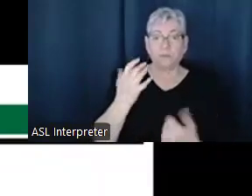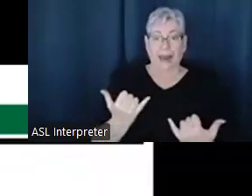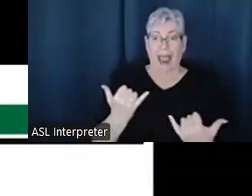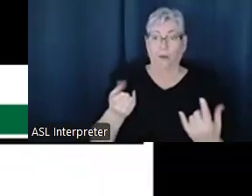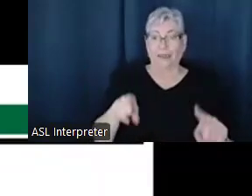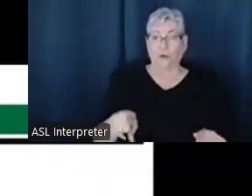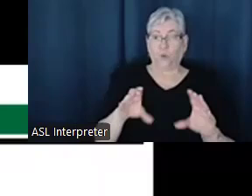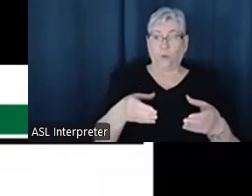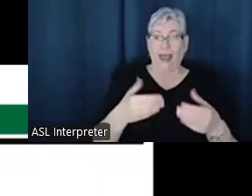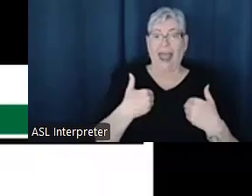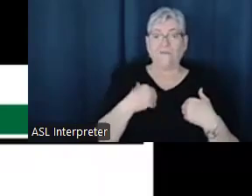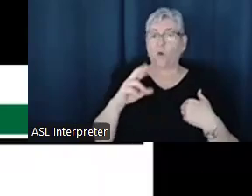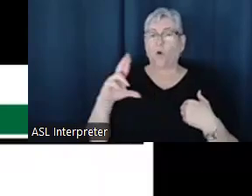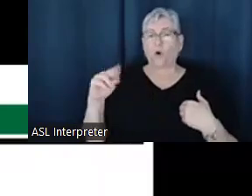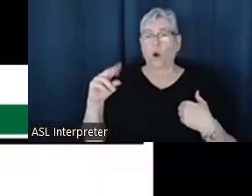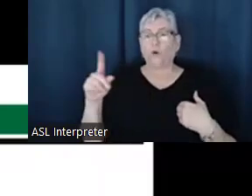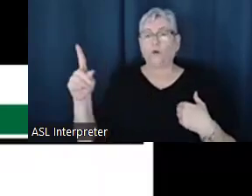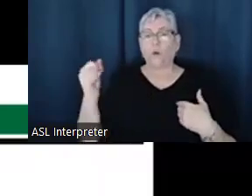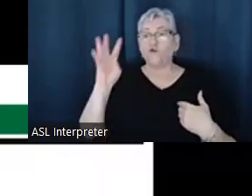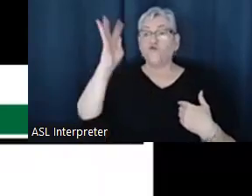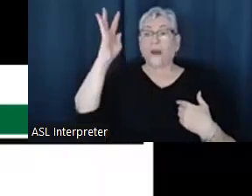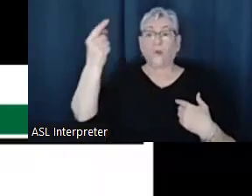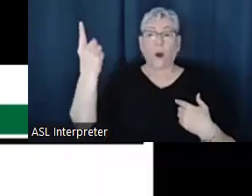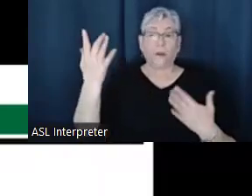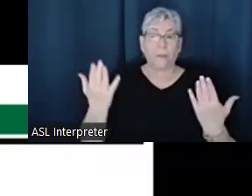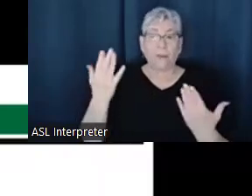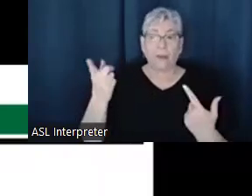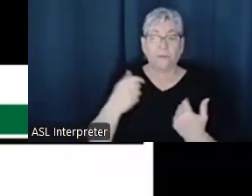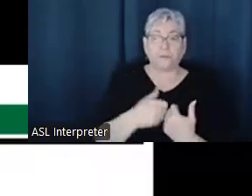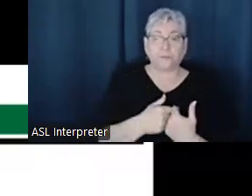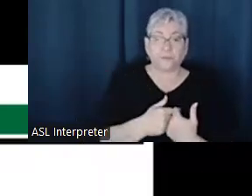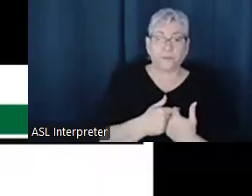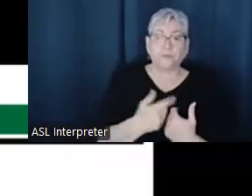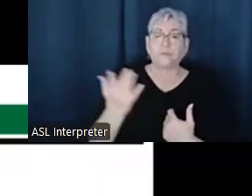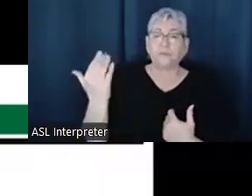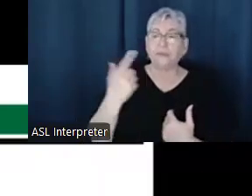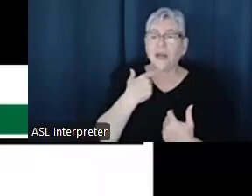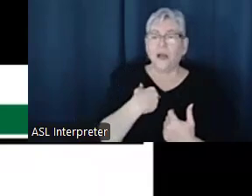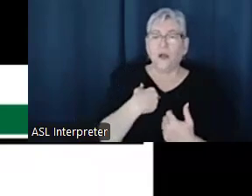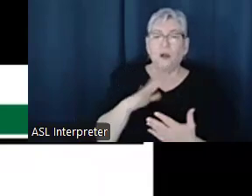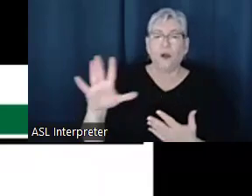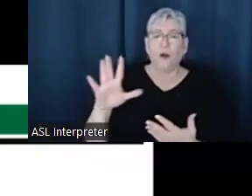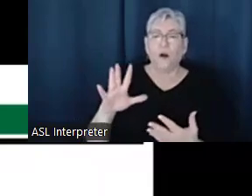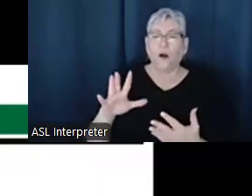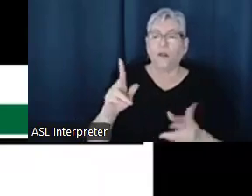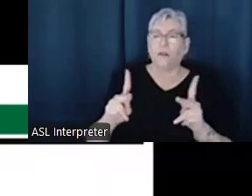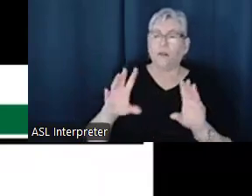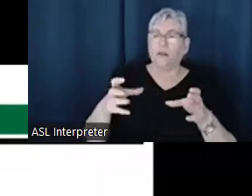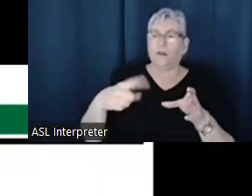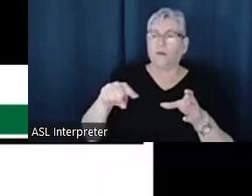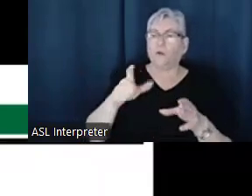not, you're looking to create one, and then tell us a little bit about your population.